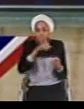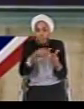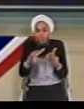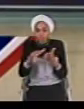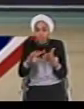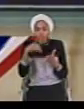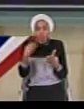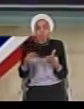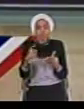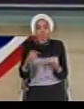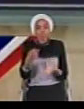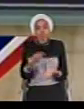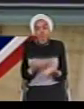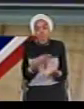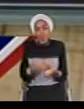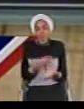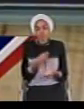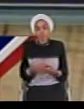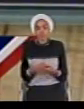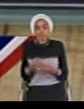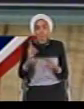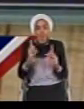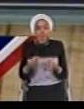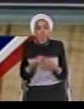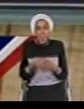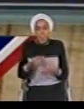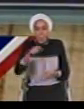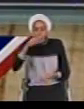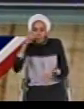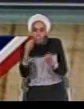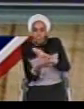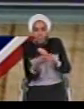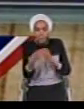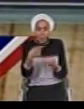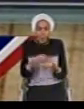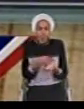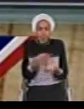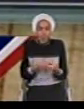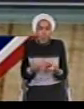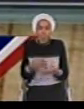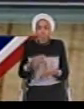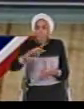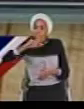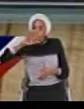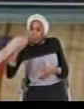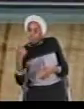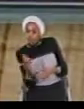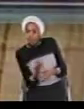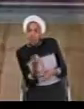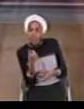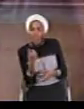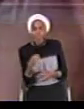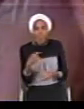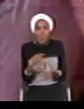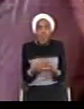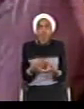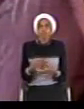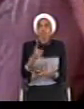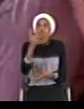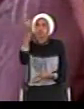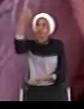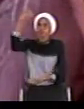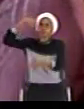who perverts the gospel, who turns the gospel upside down, the one